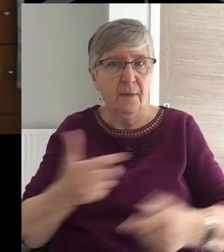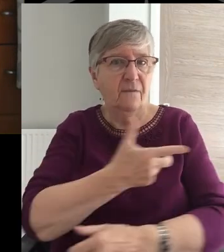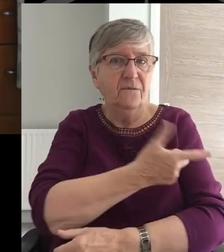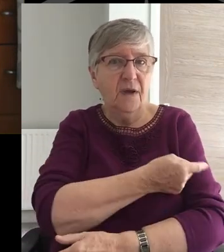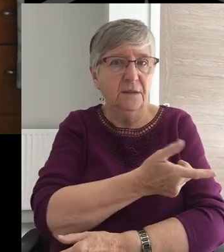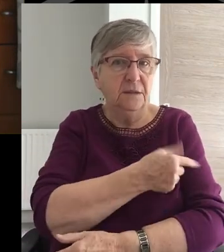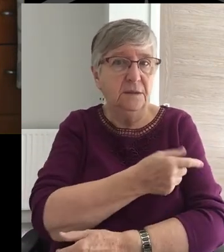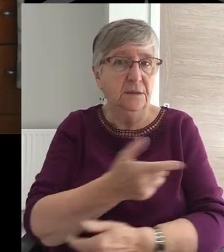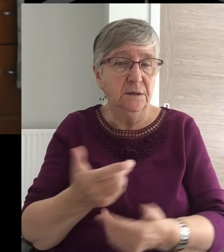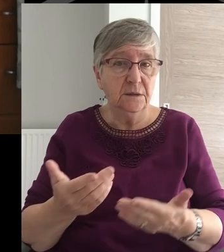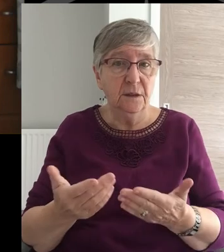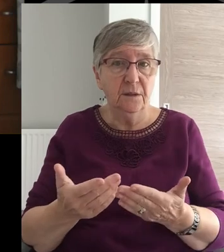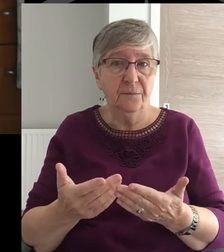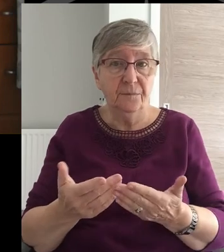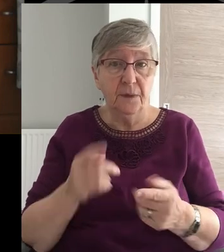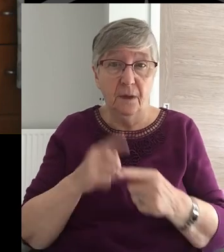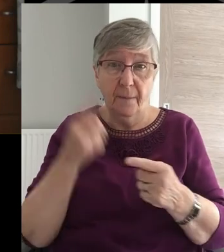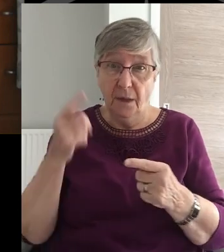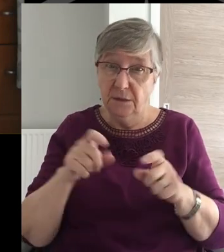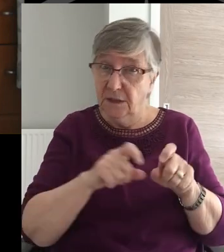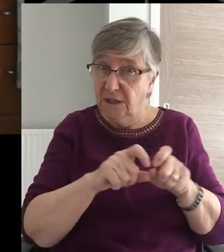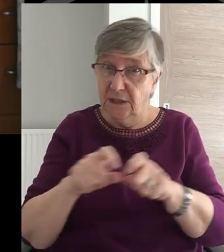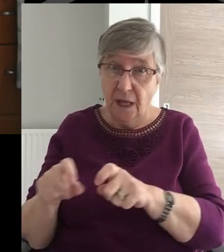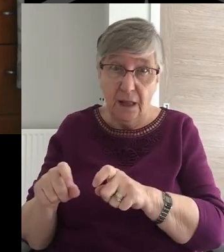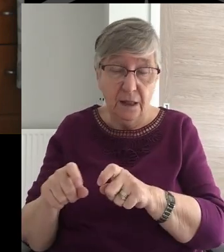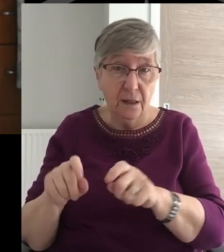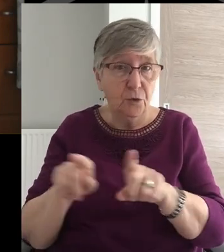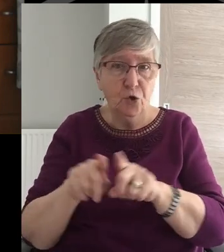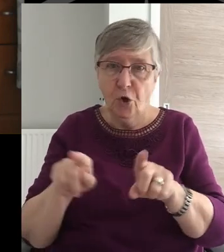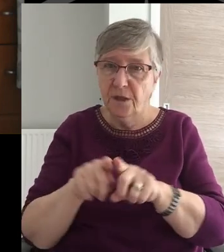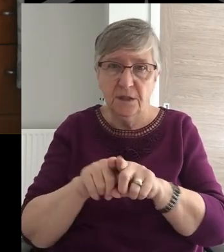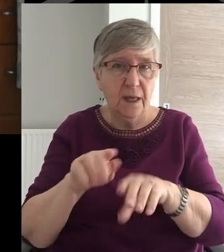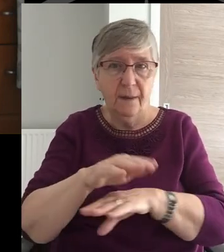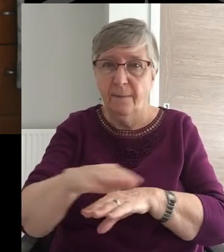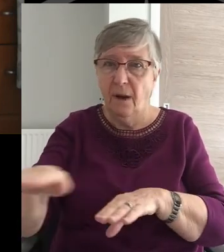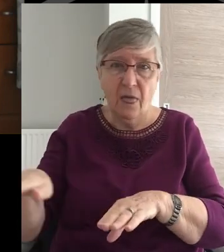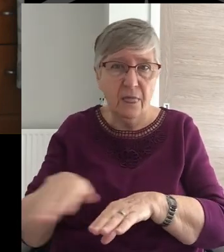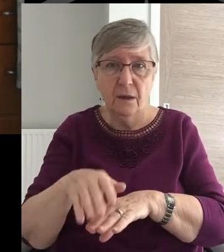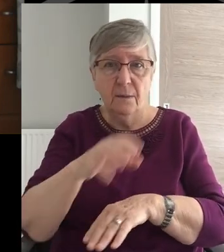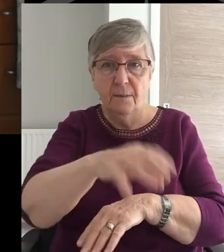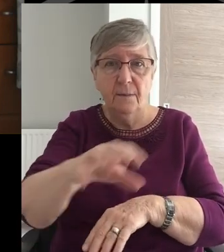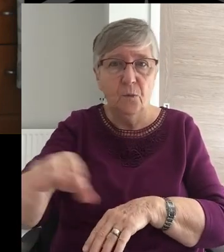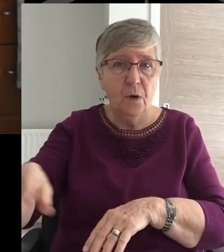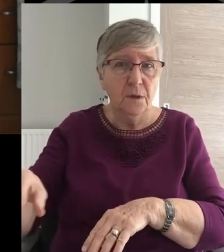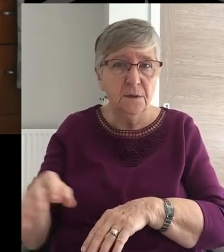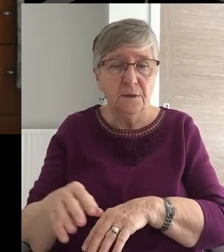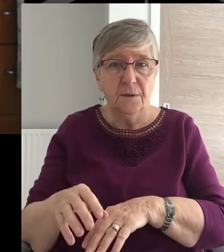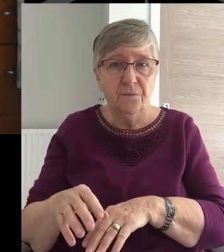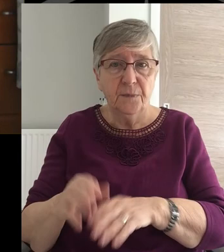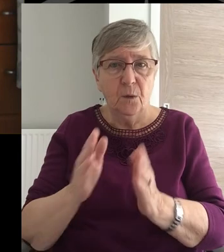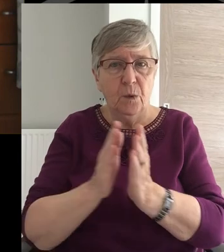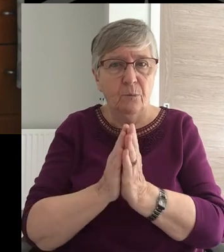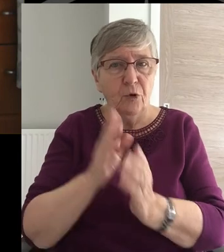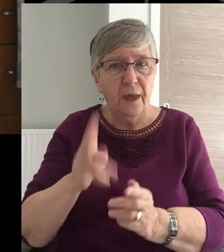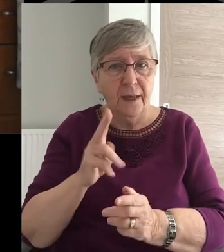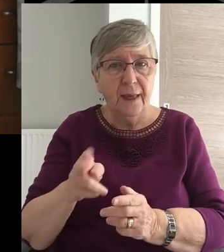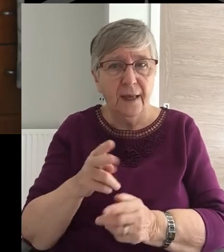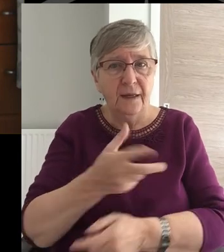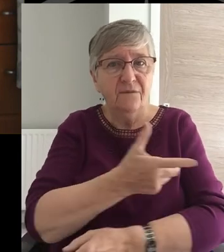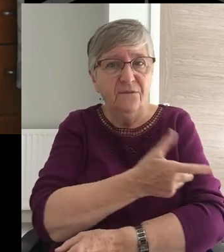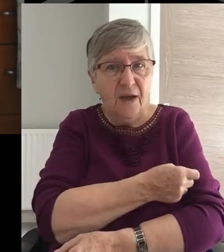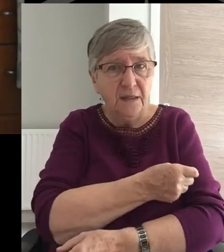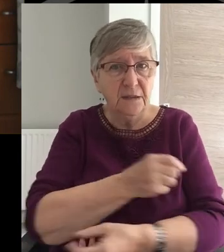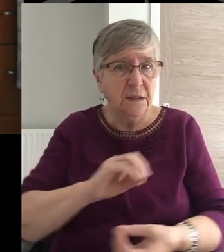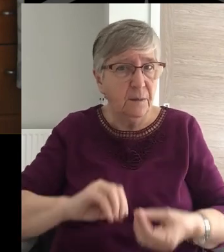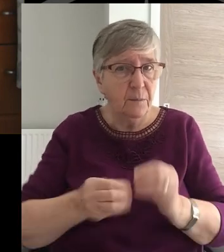citizens? But this is still not the case for the rest of the world. So we pray again that the vaccine production